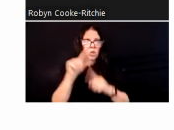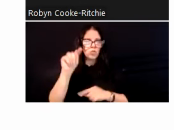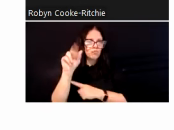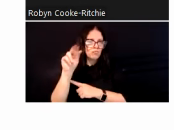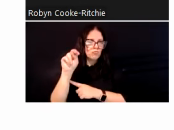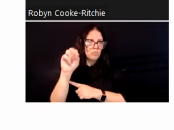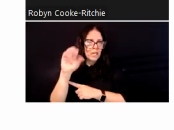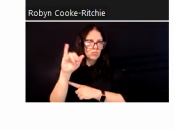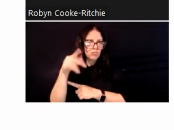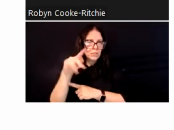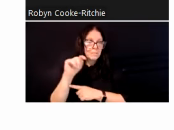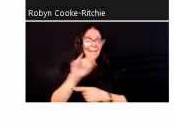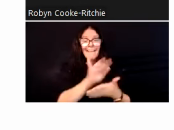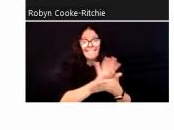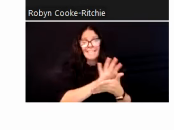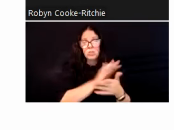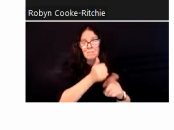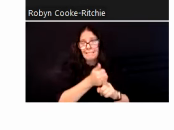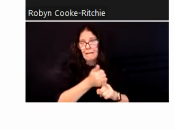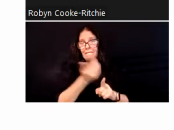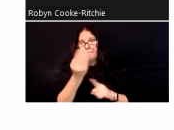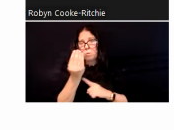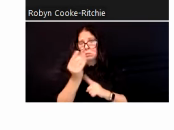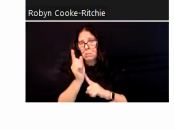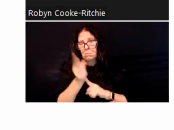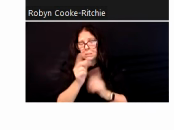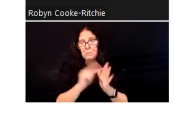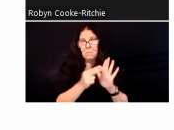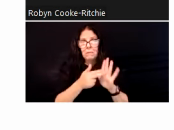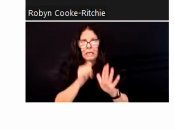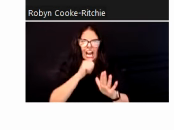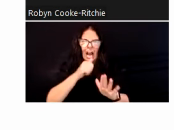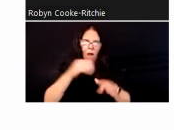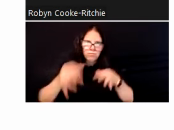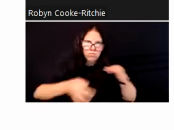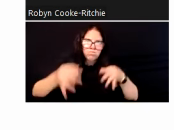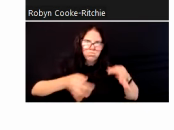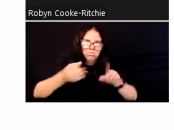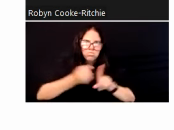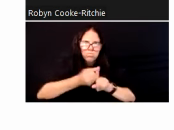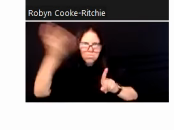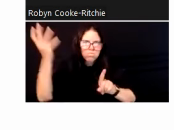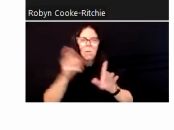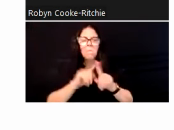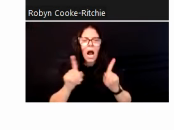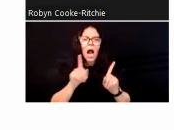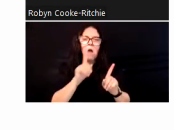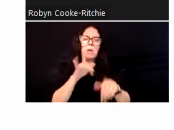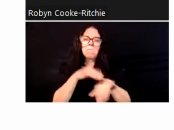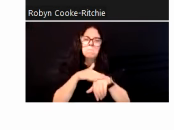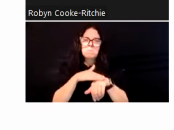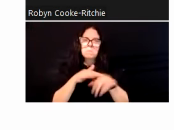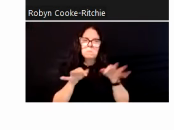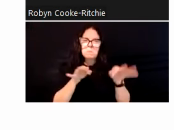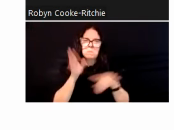It's 14 minutes long, so it's not an in-depth video, but it is an introduction. If you have a new